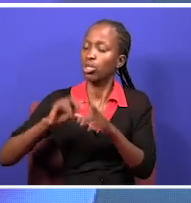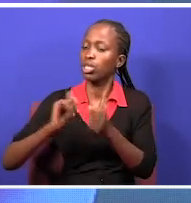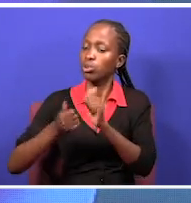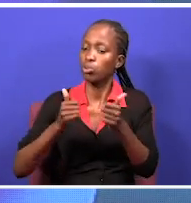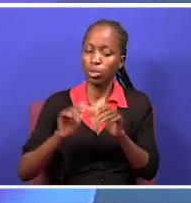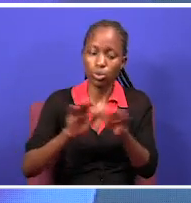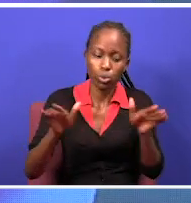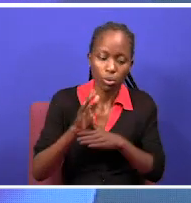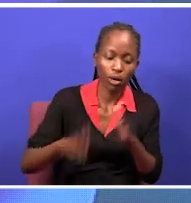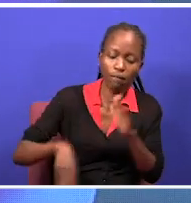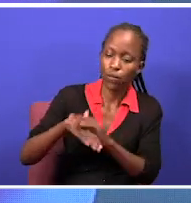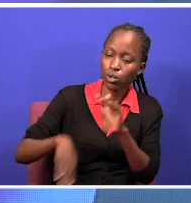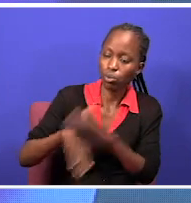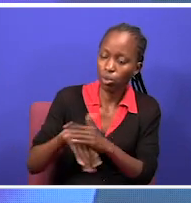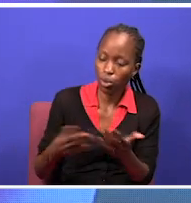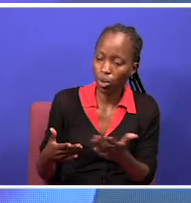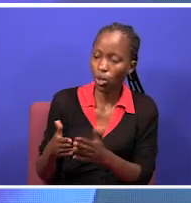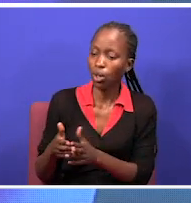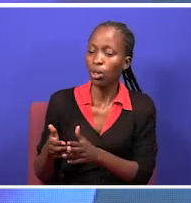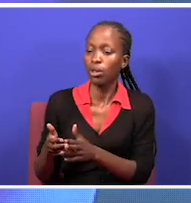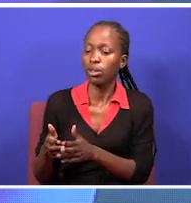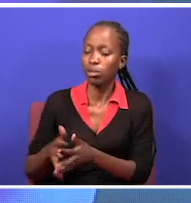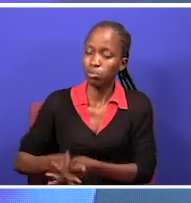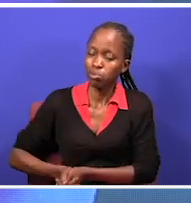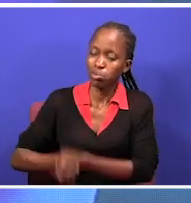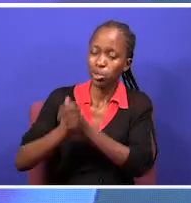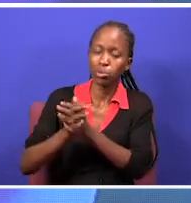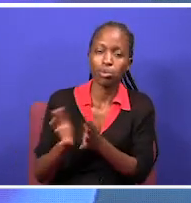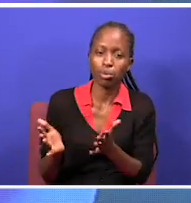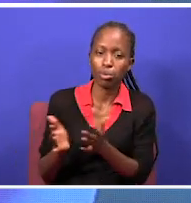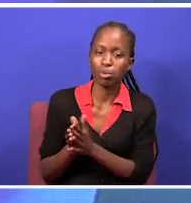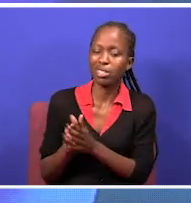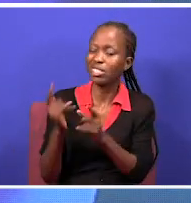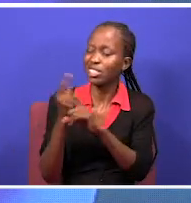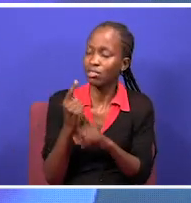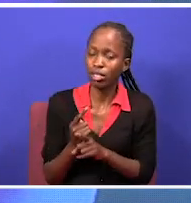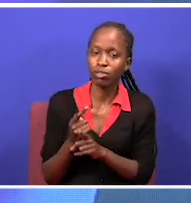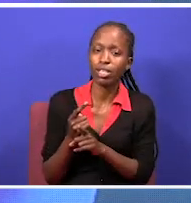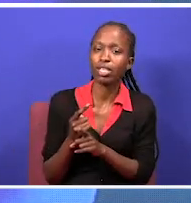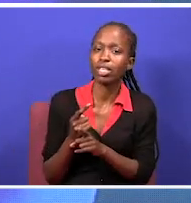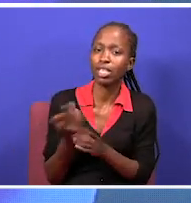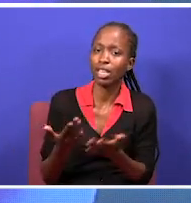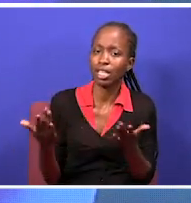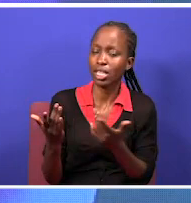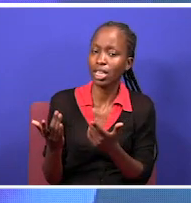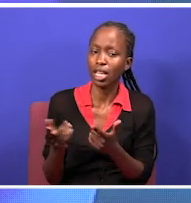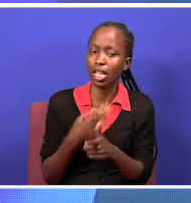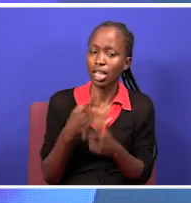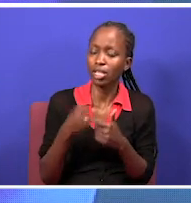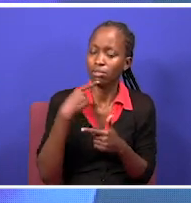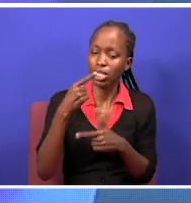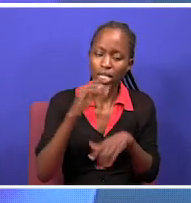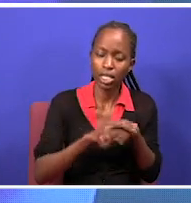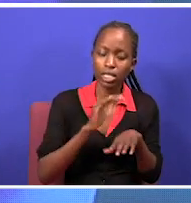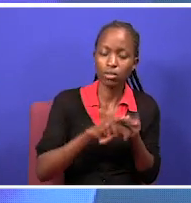swimming, football, baseball, or whatever, hobbies. And we justify it is good for